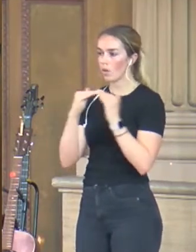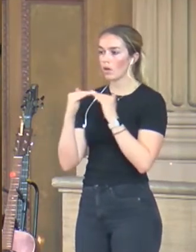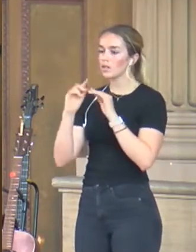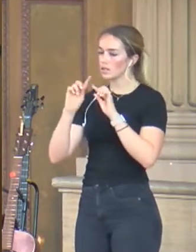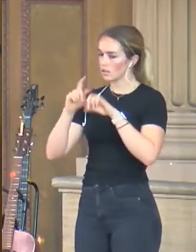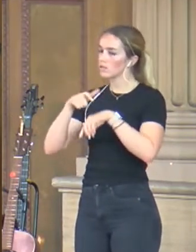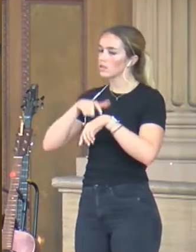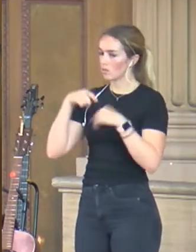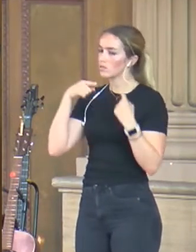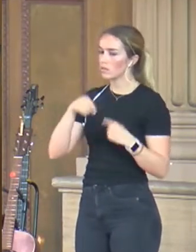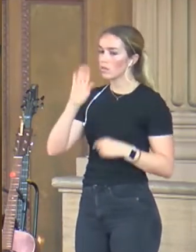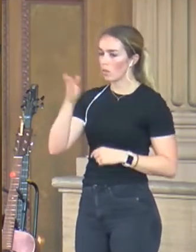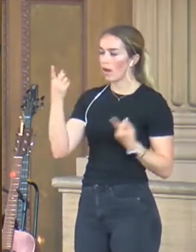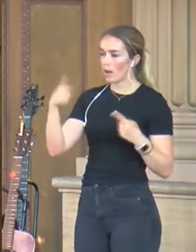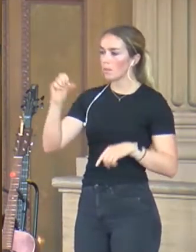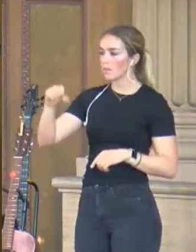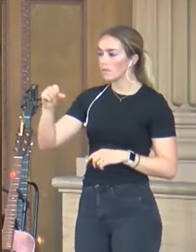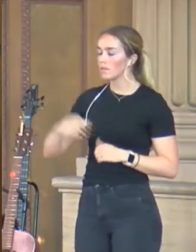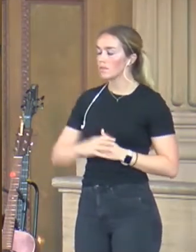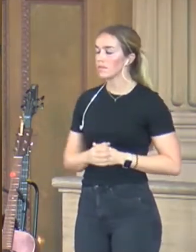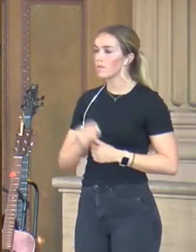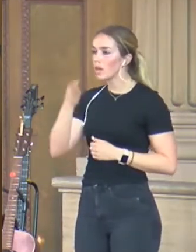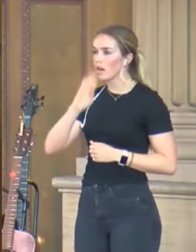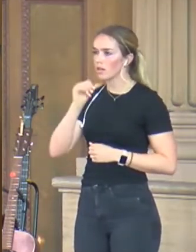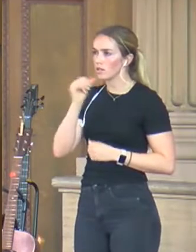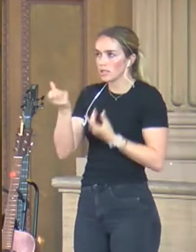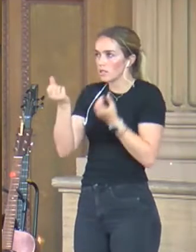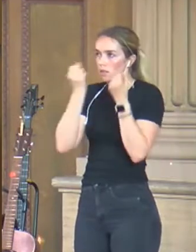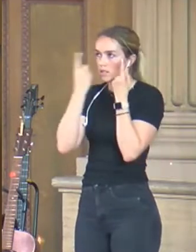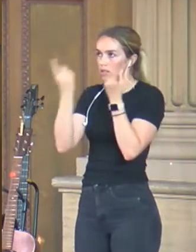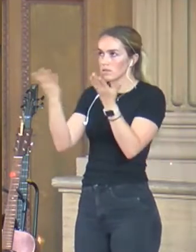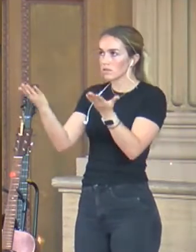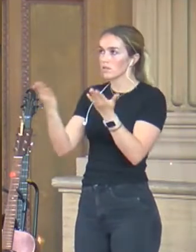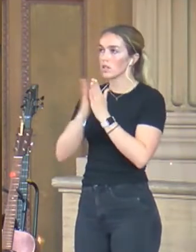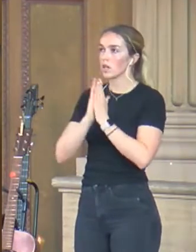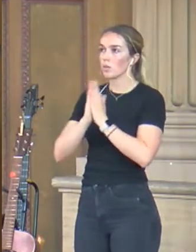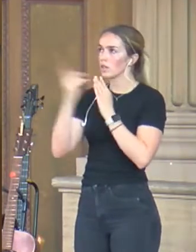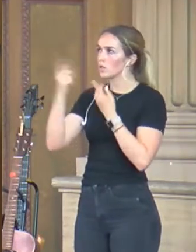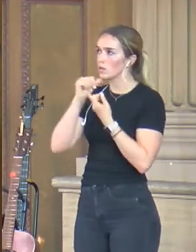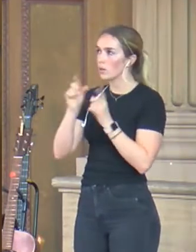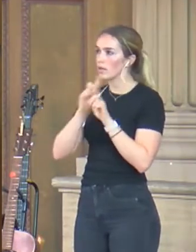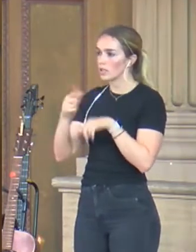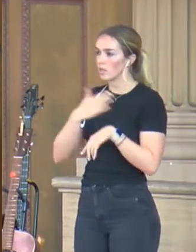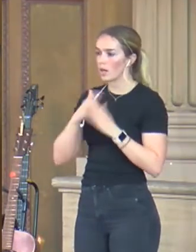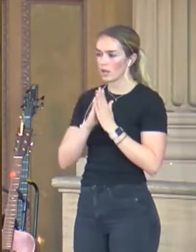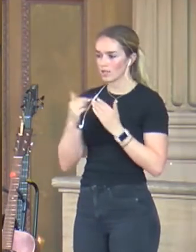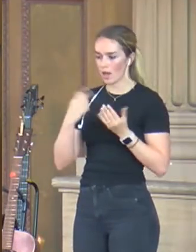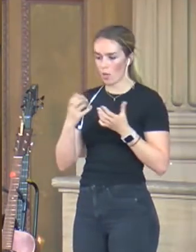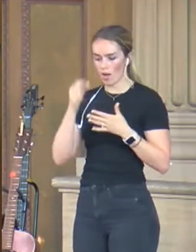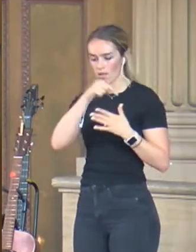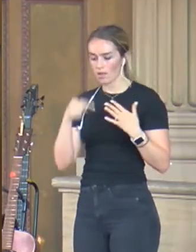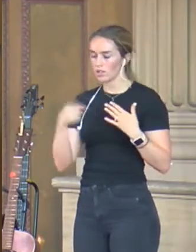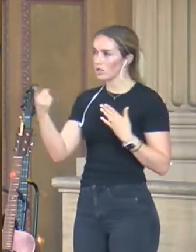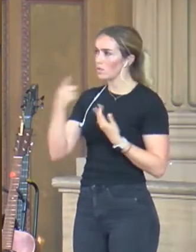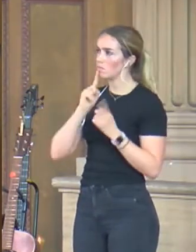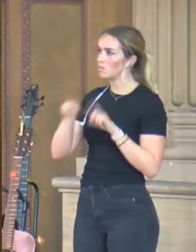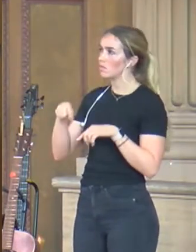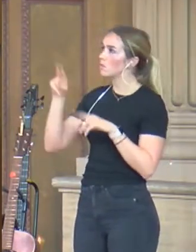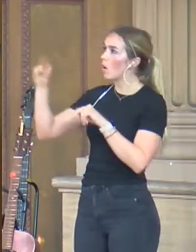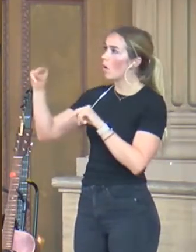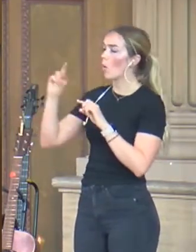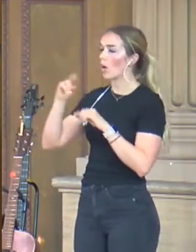this. There are times when God doesn't make sense, when prayers seem to go unanswered, when God seems to be hiding like he's silent and